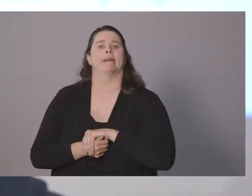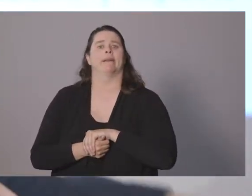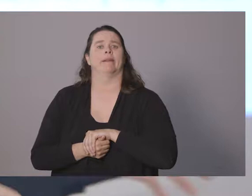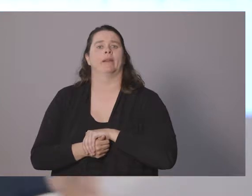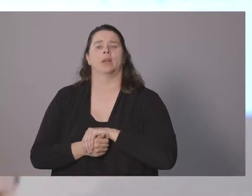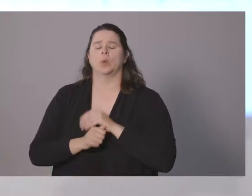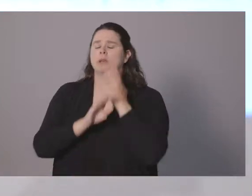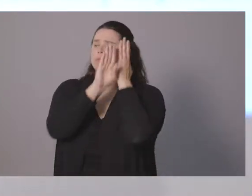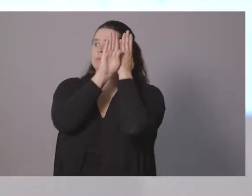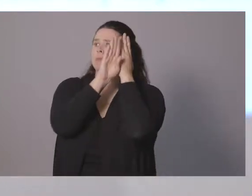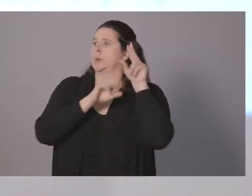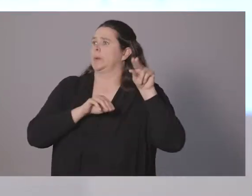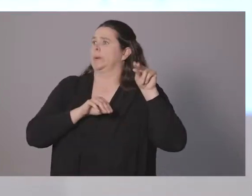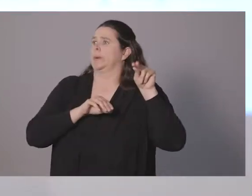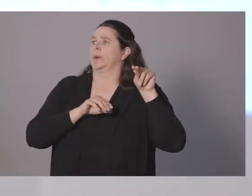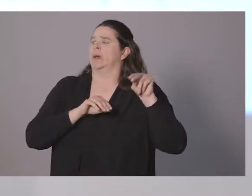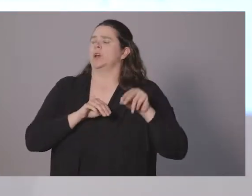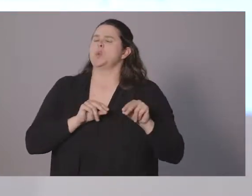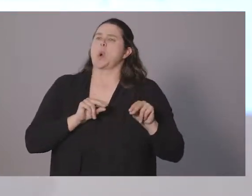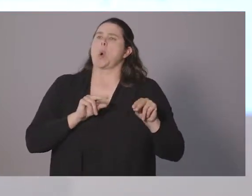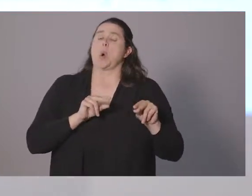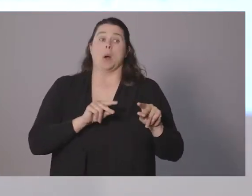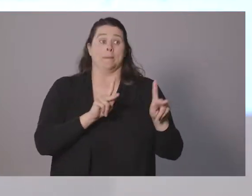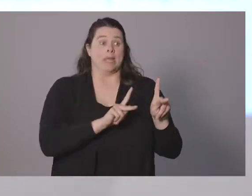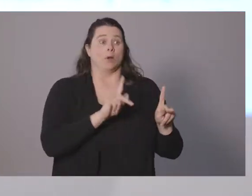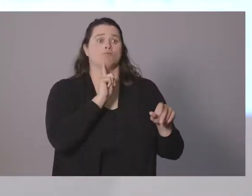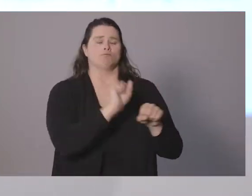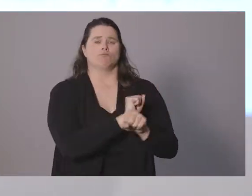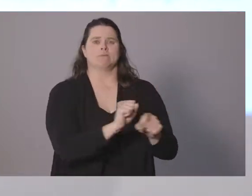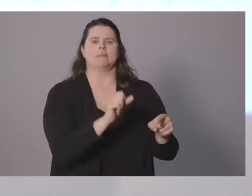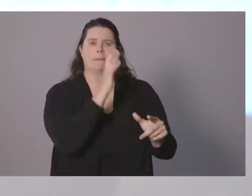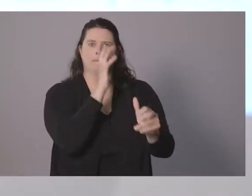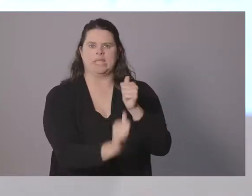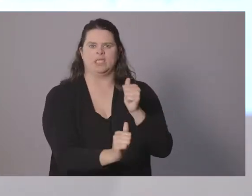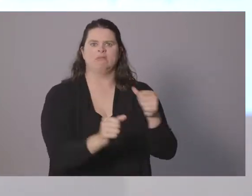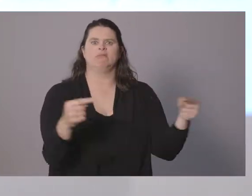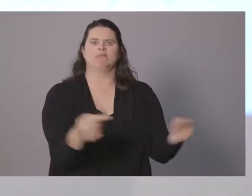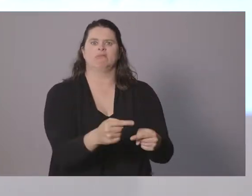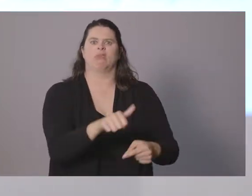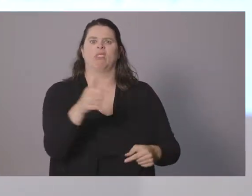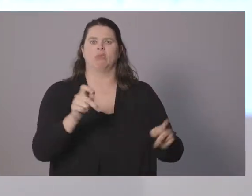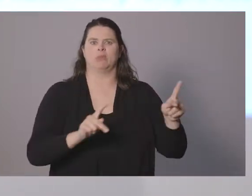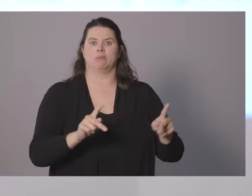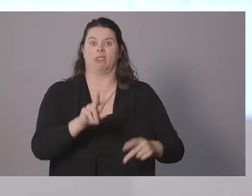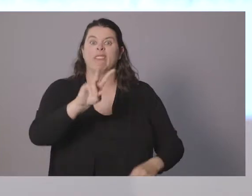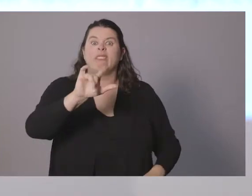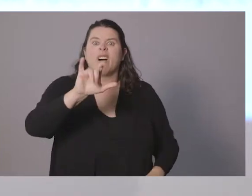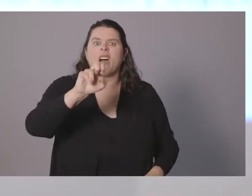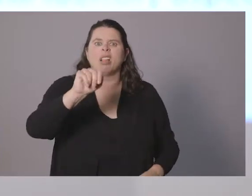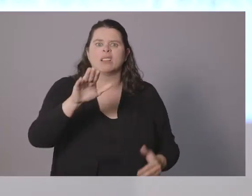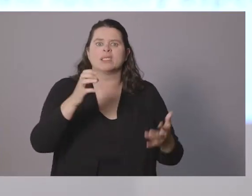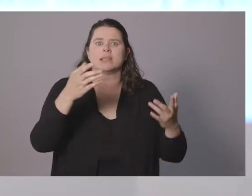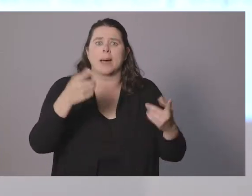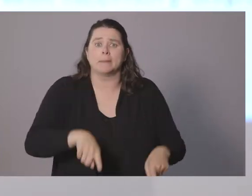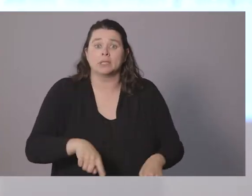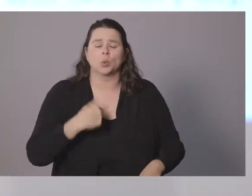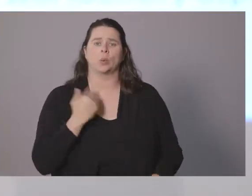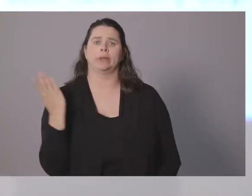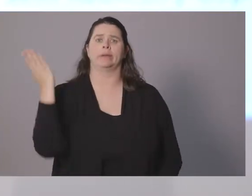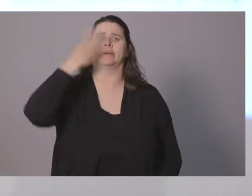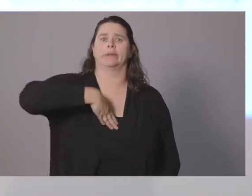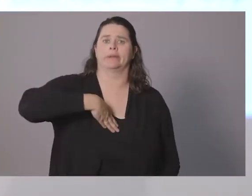The desire, the need to dissociate is very strong in our psyche, and